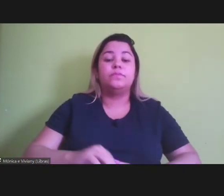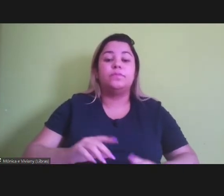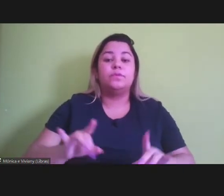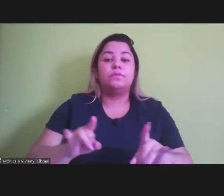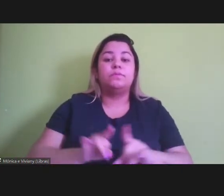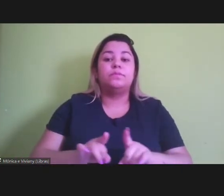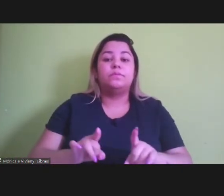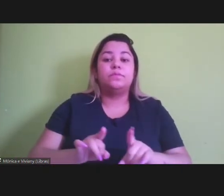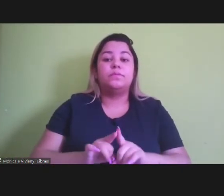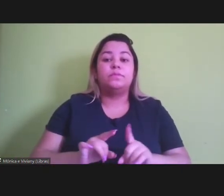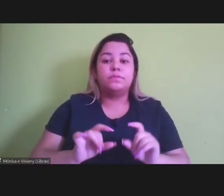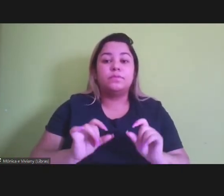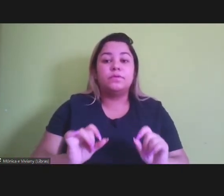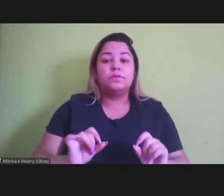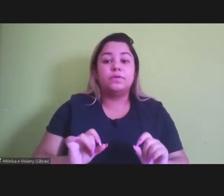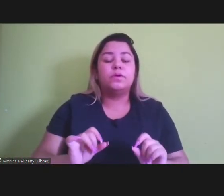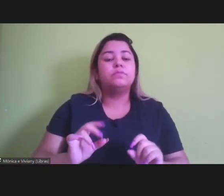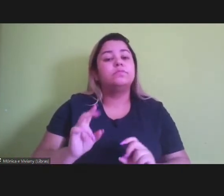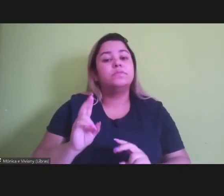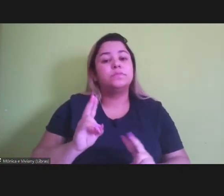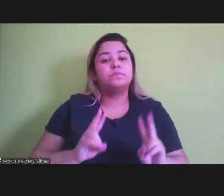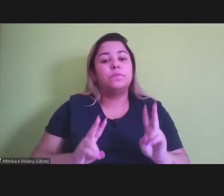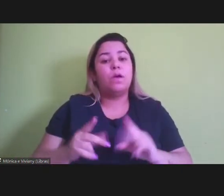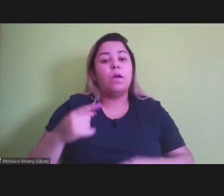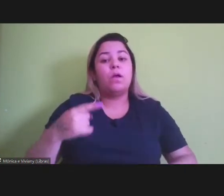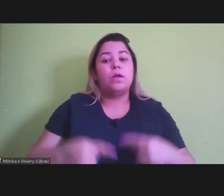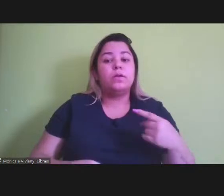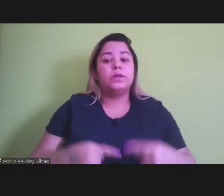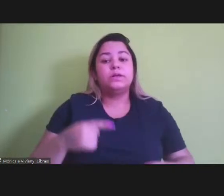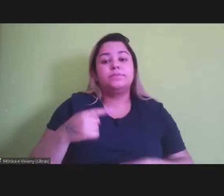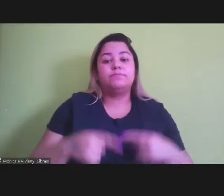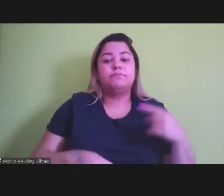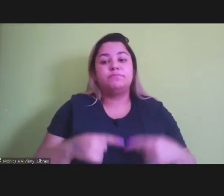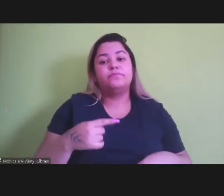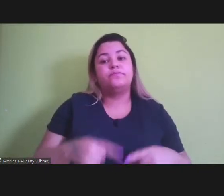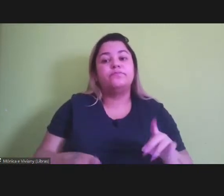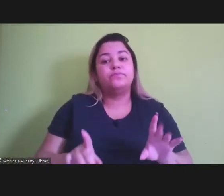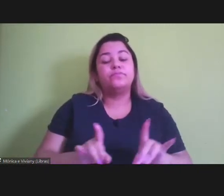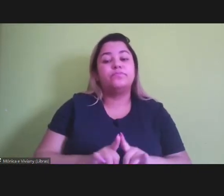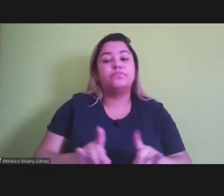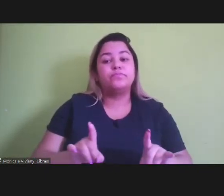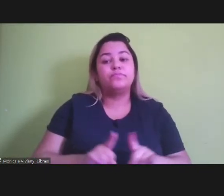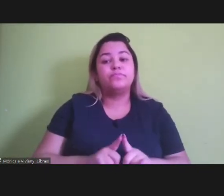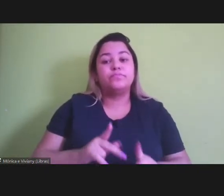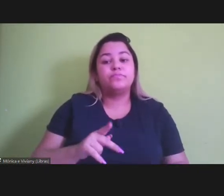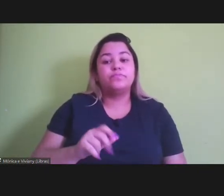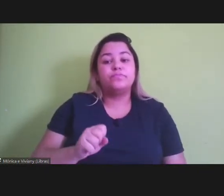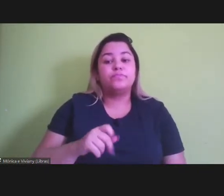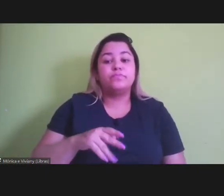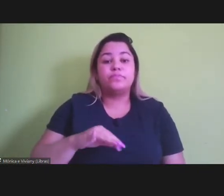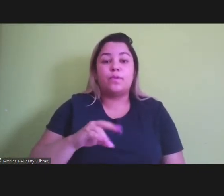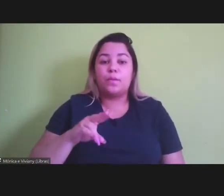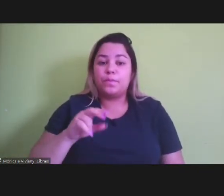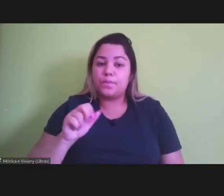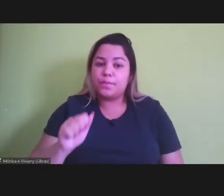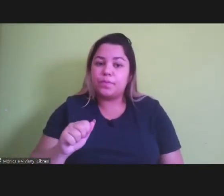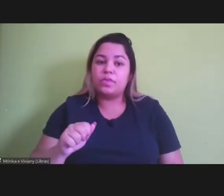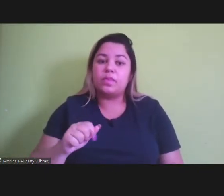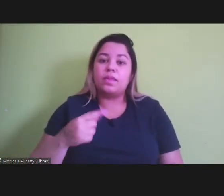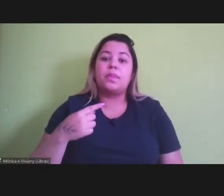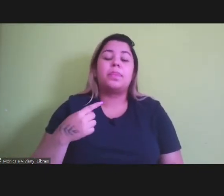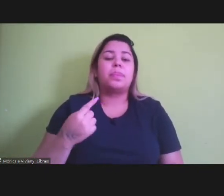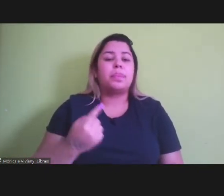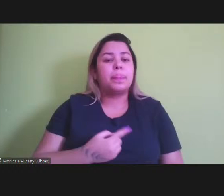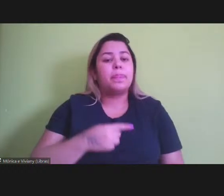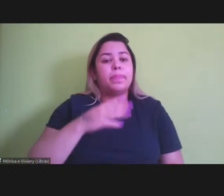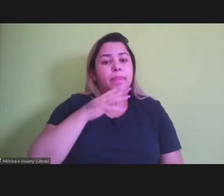is a luxury in the interior, and we are now going to debate about this respective, and at the same time